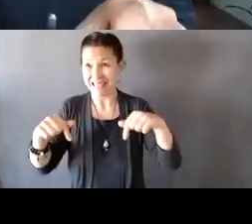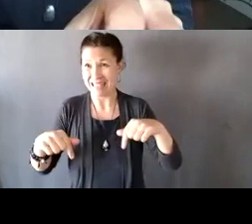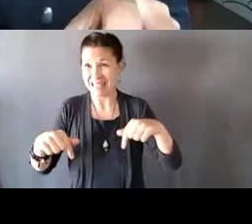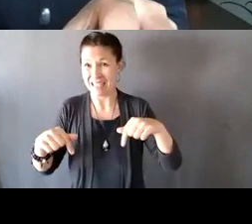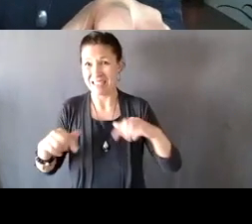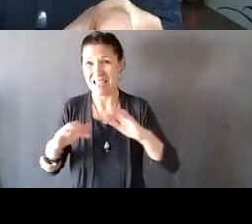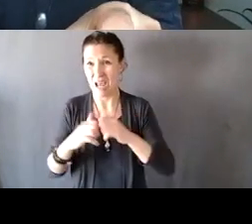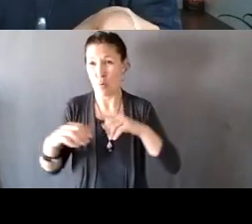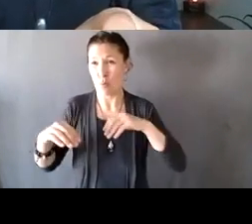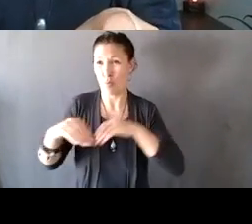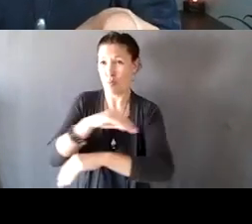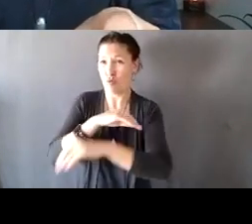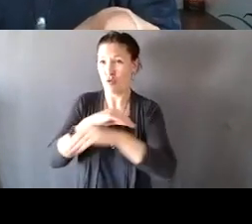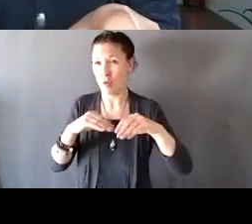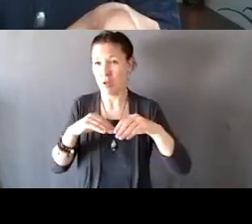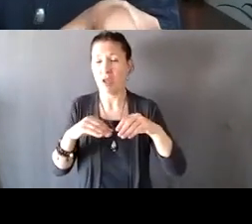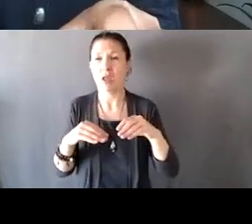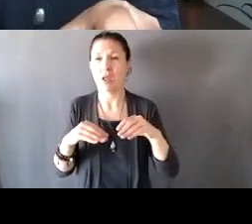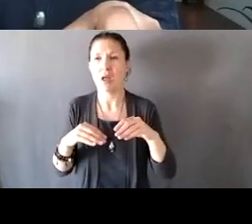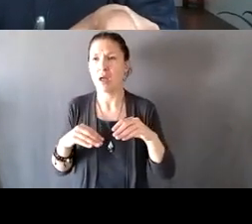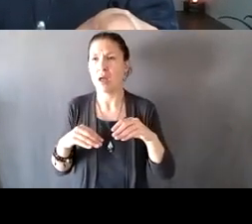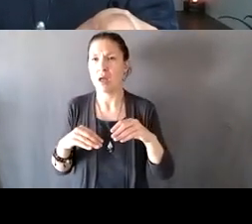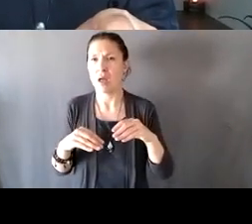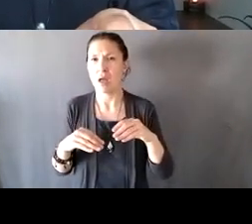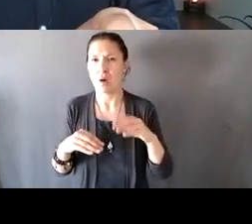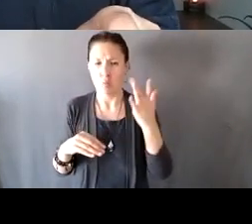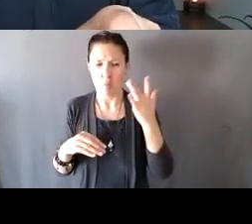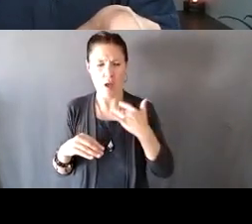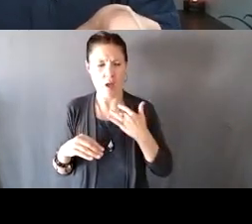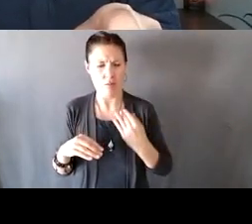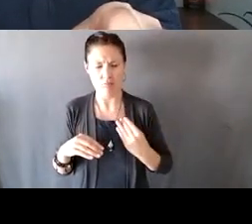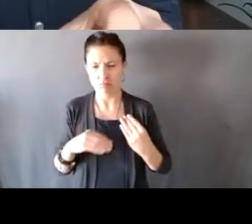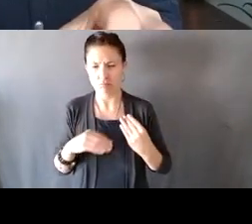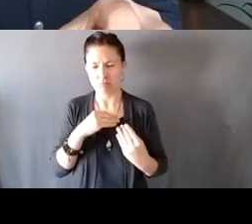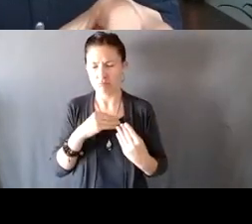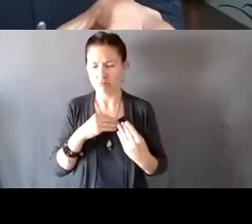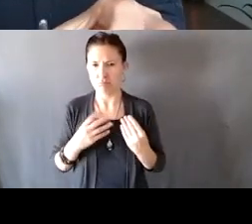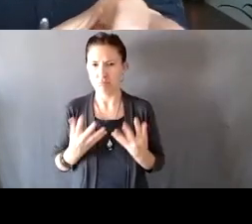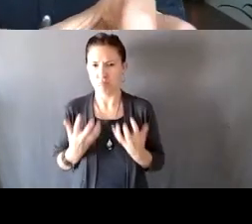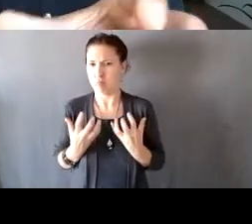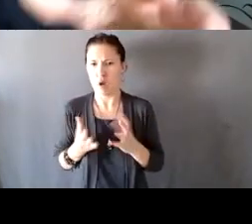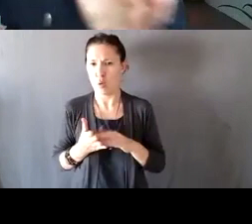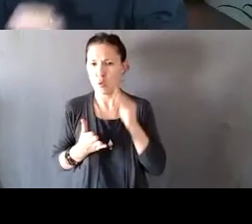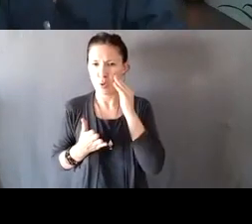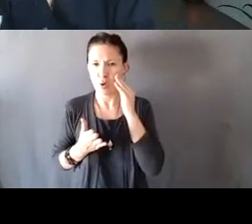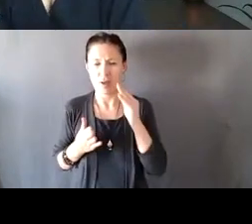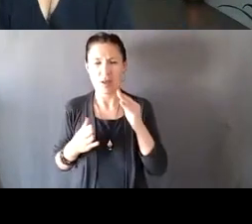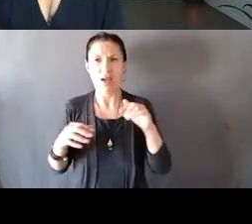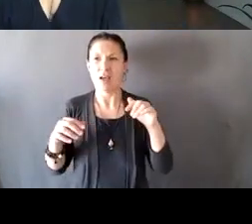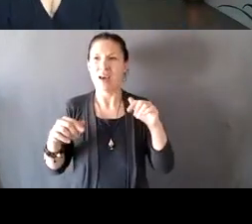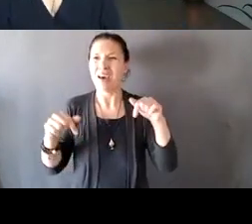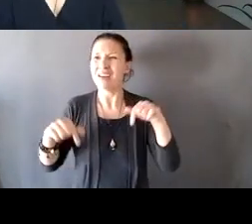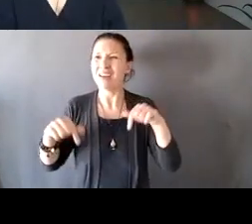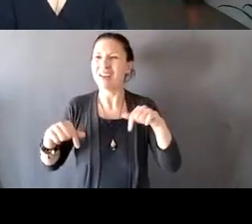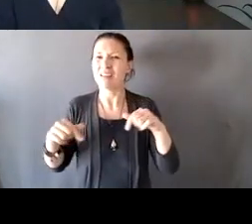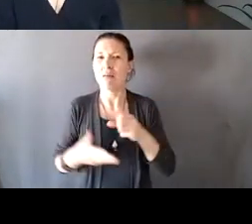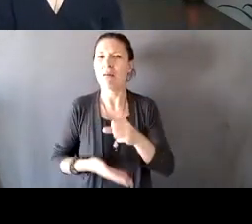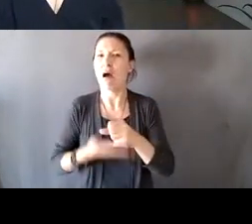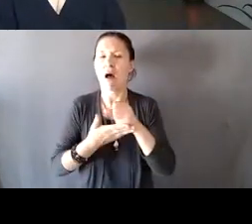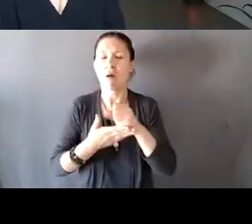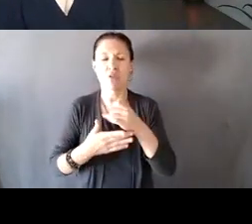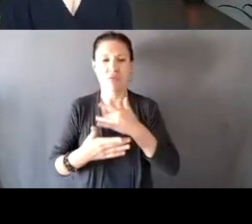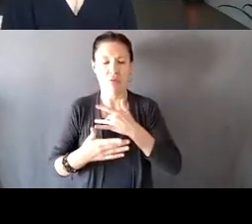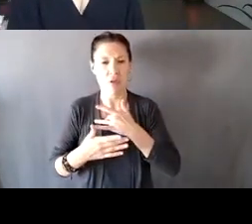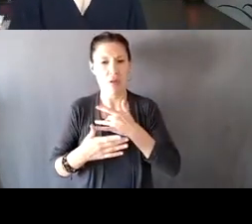form was to do something that is both very protective and powerful. Especially if you